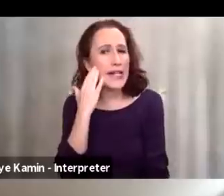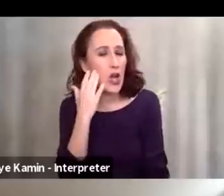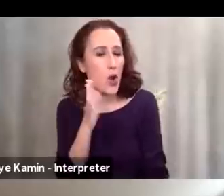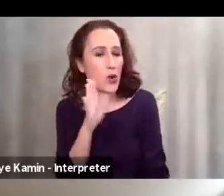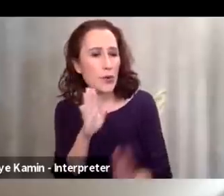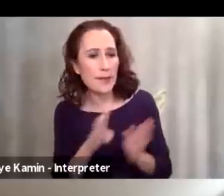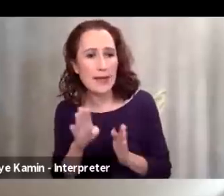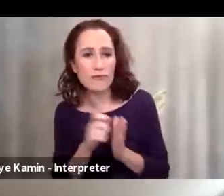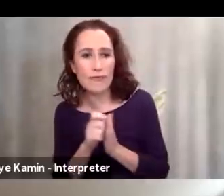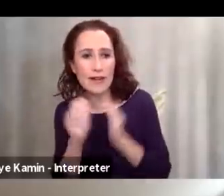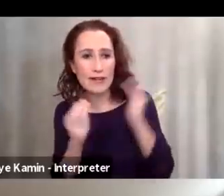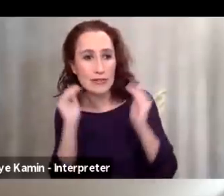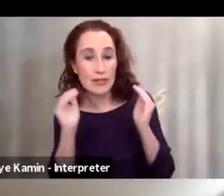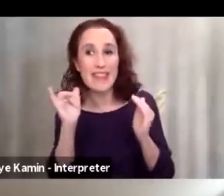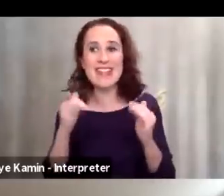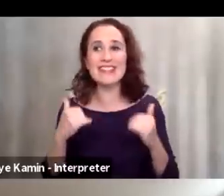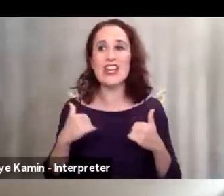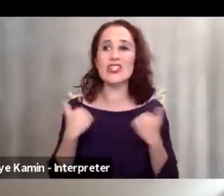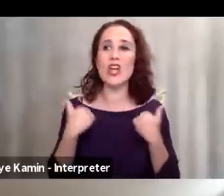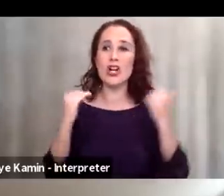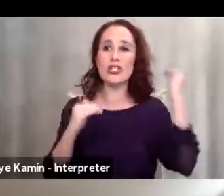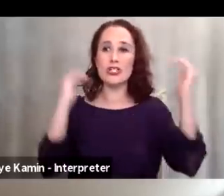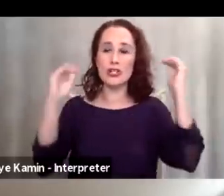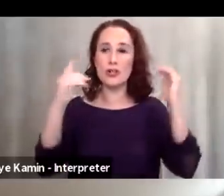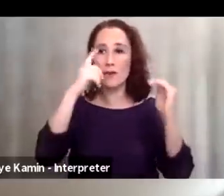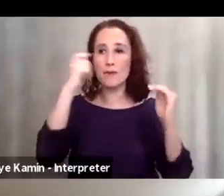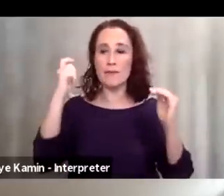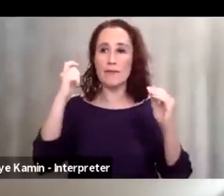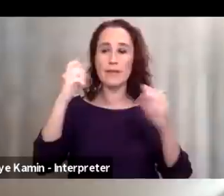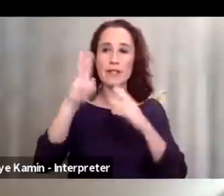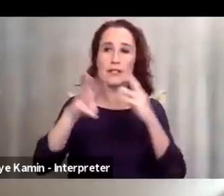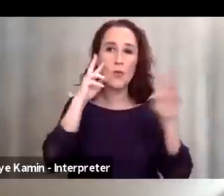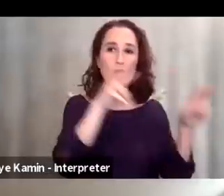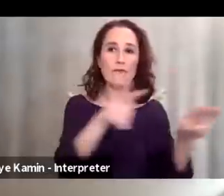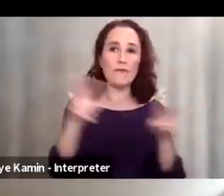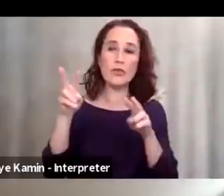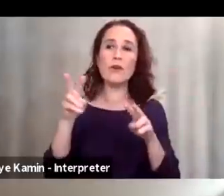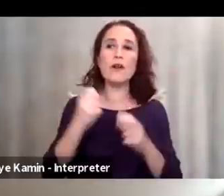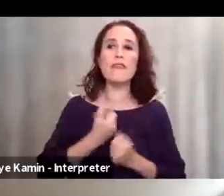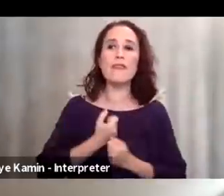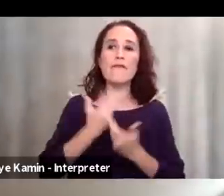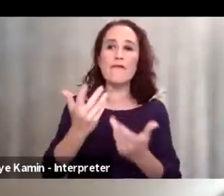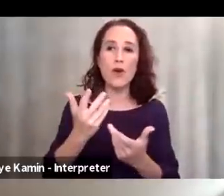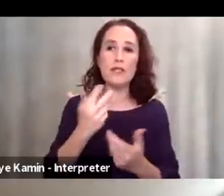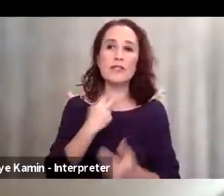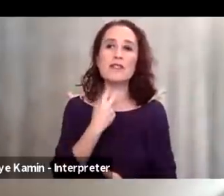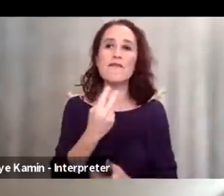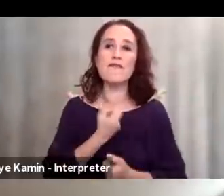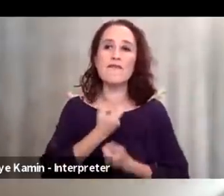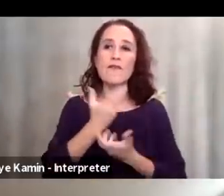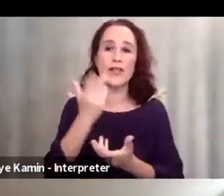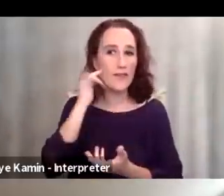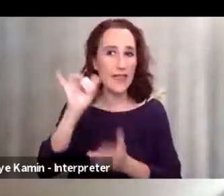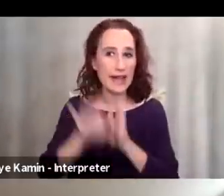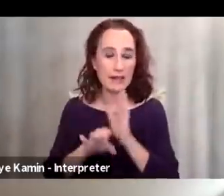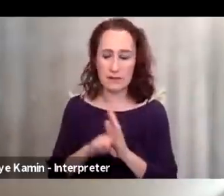plan was, this is a young adult book because of the worldview of this character and the voice of this character. And so I